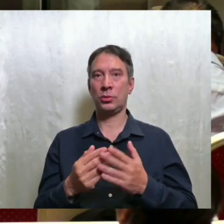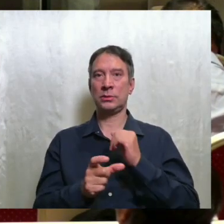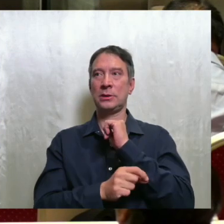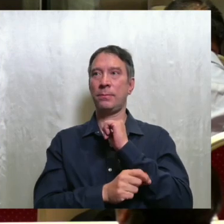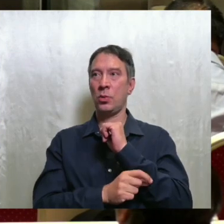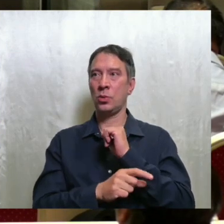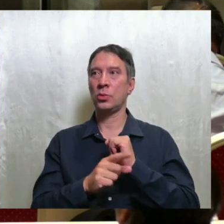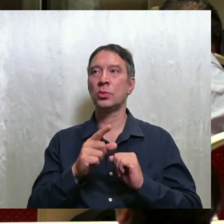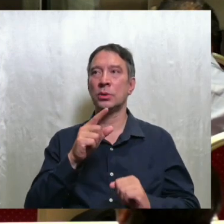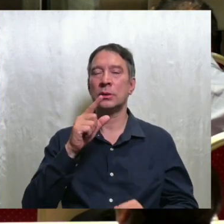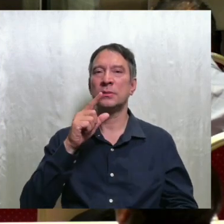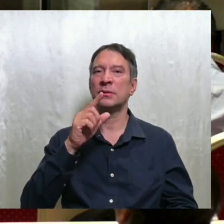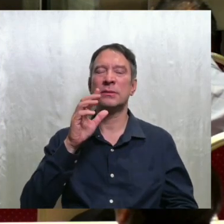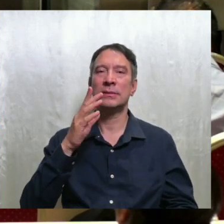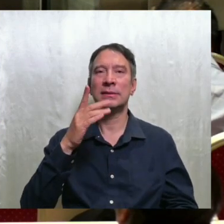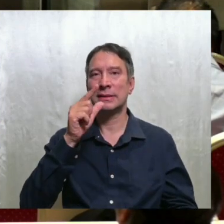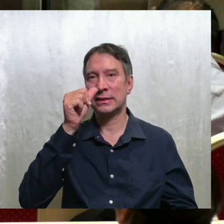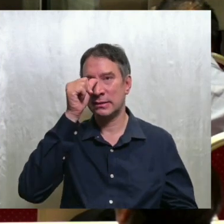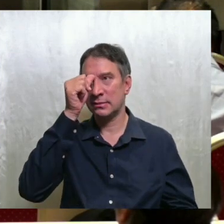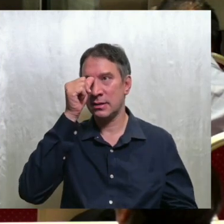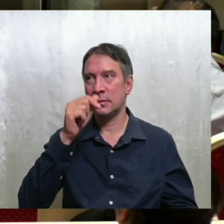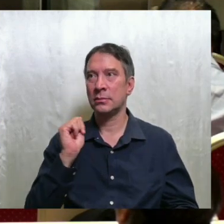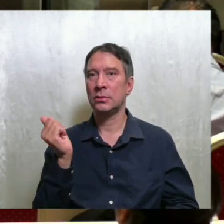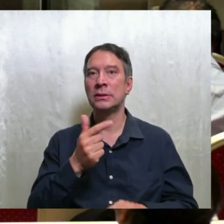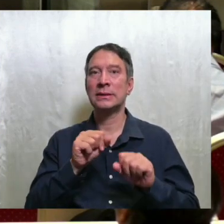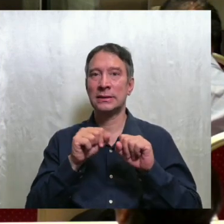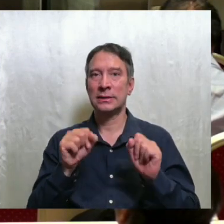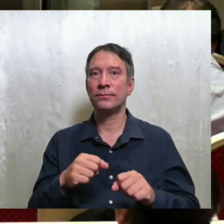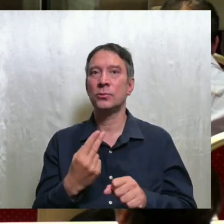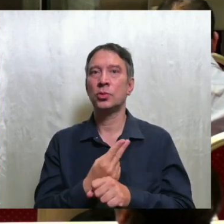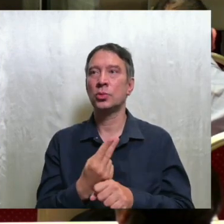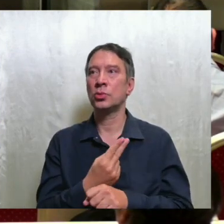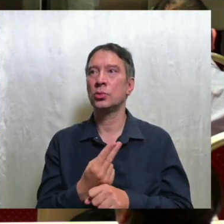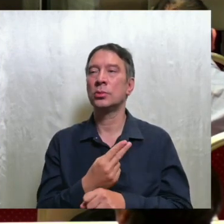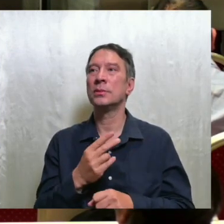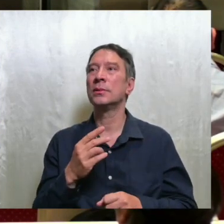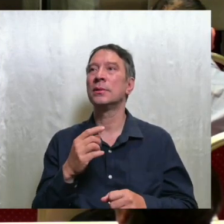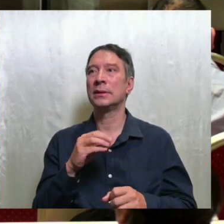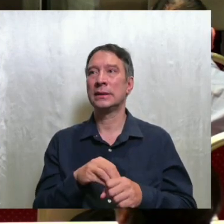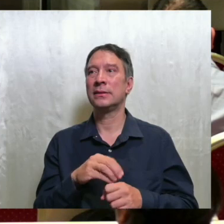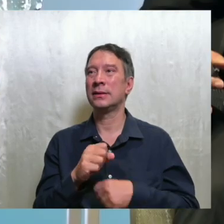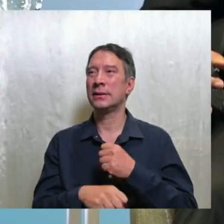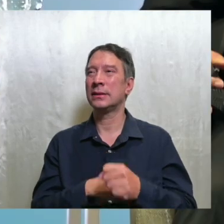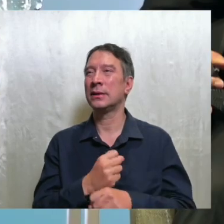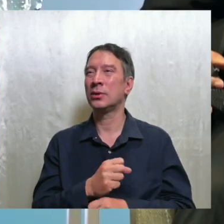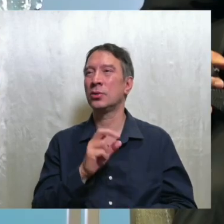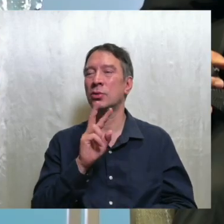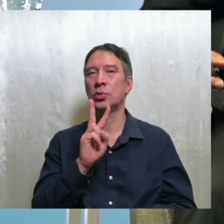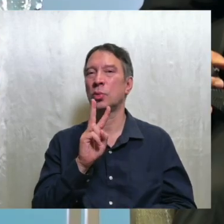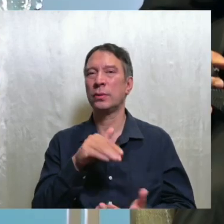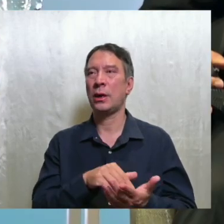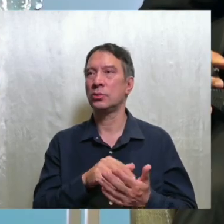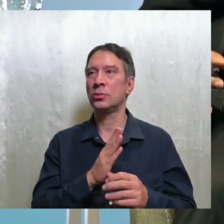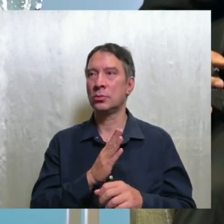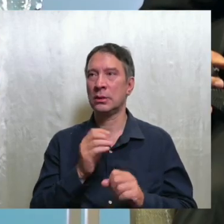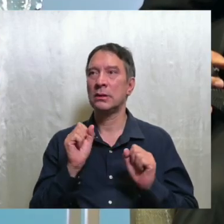annually. Currently, he is also building Kuditsu, which is an advanced platform designed to evaluate programming skills and identify knowledge